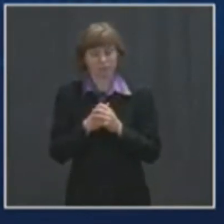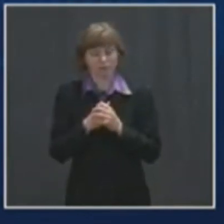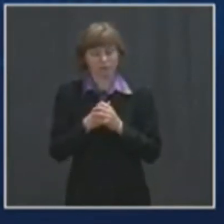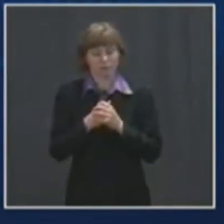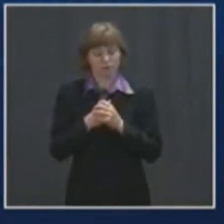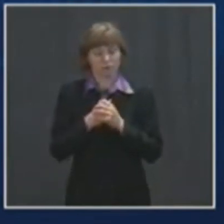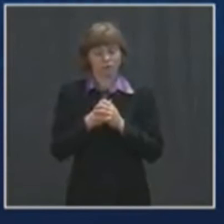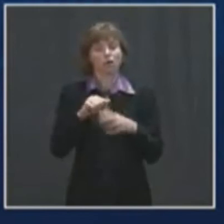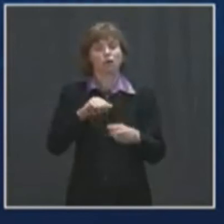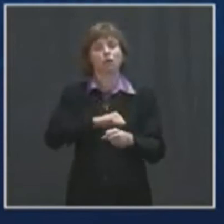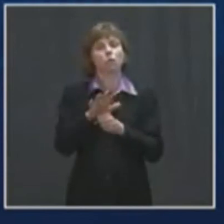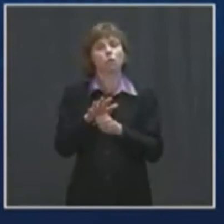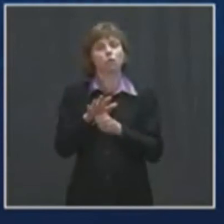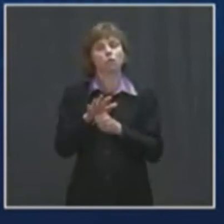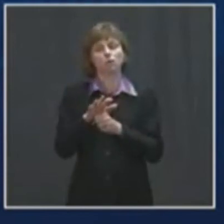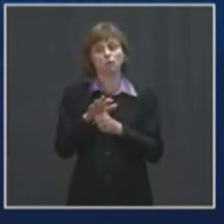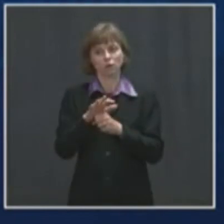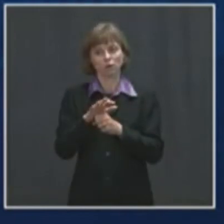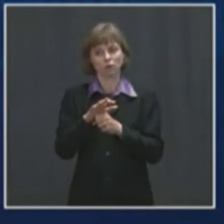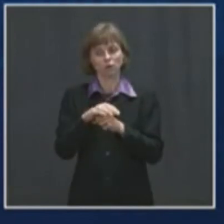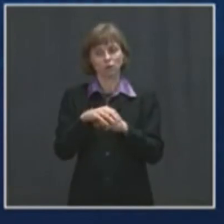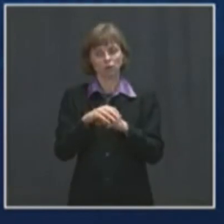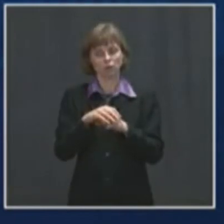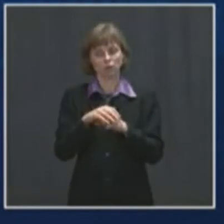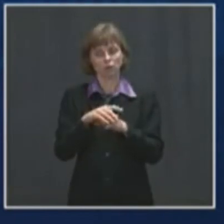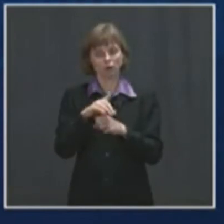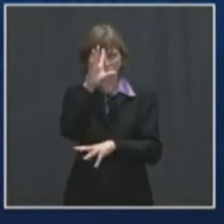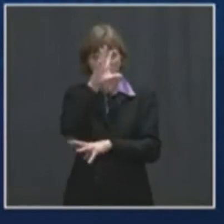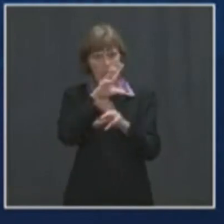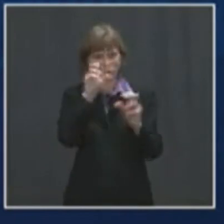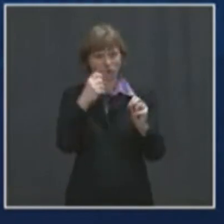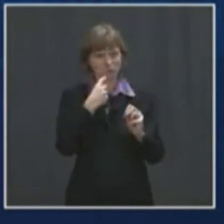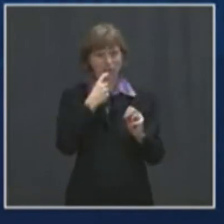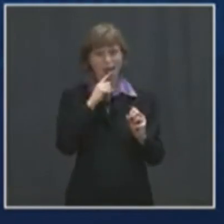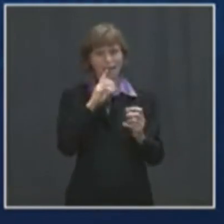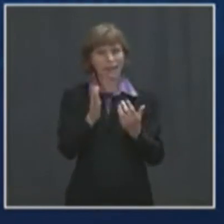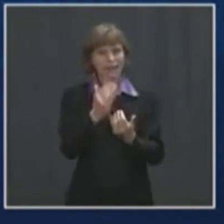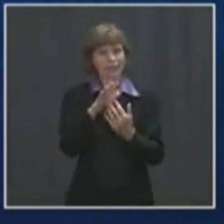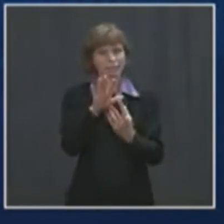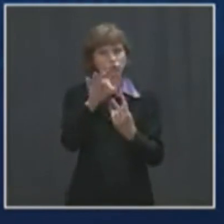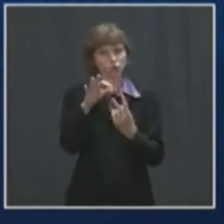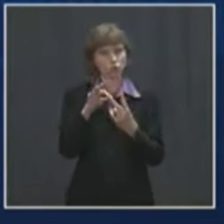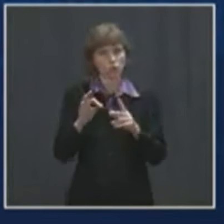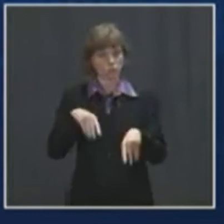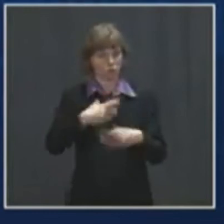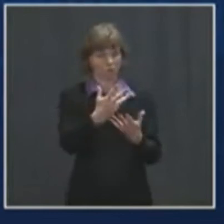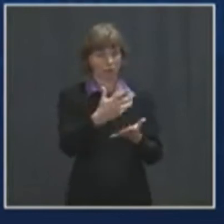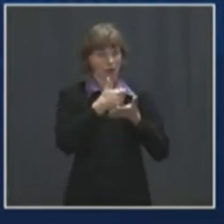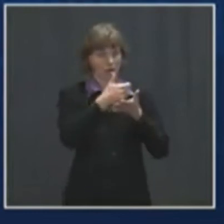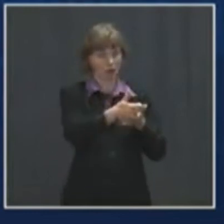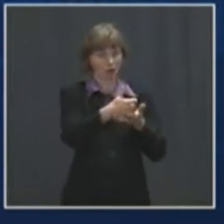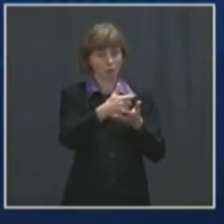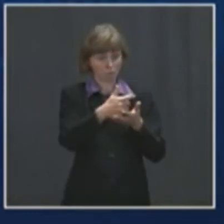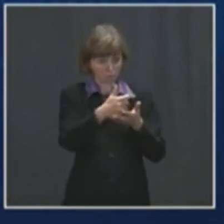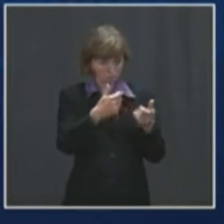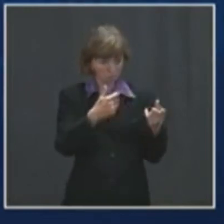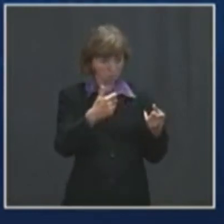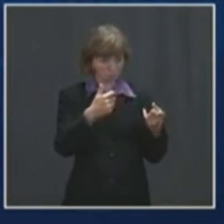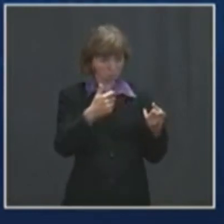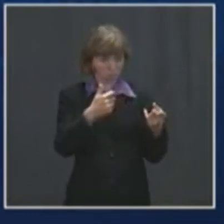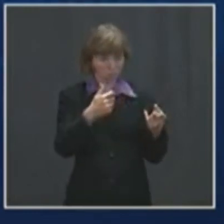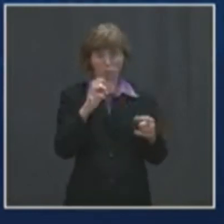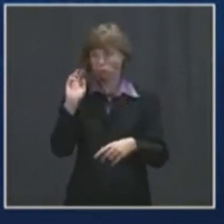Kristen read, but I also want to come back to a vaccine question. Sure. The president said, it's an easy choice between getting help to Americans who are hurting or getting bogged down in